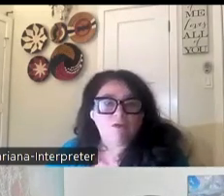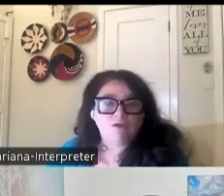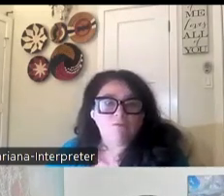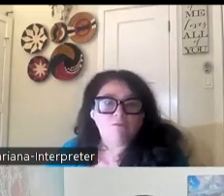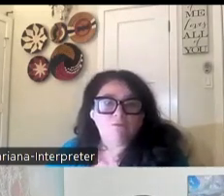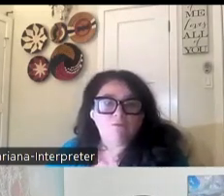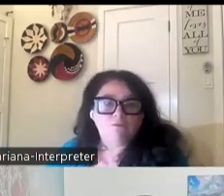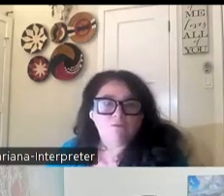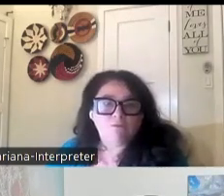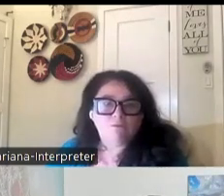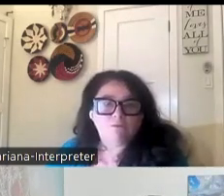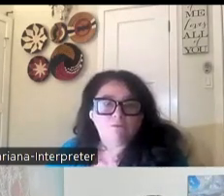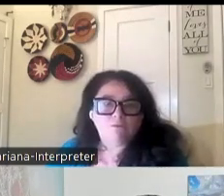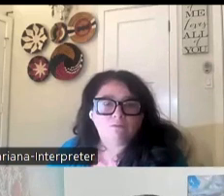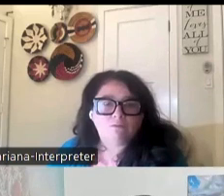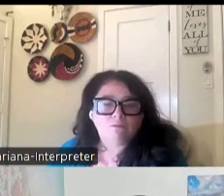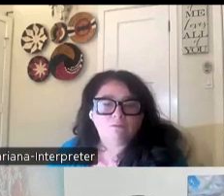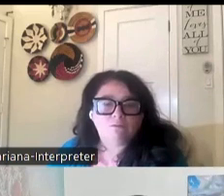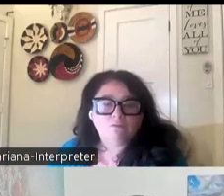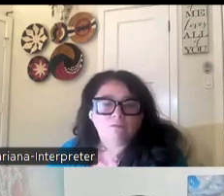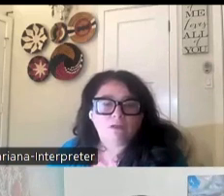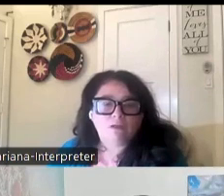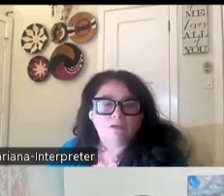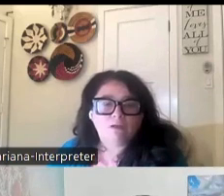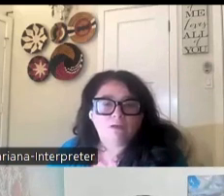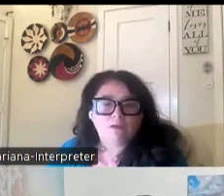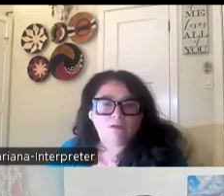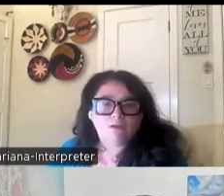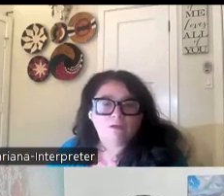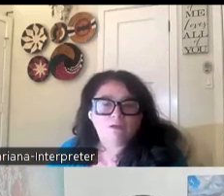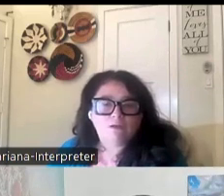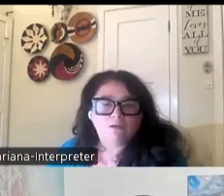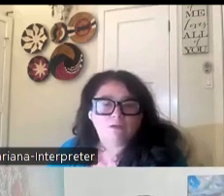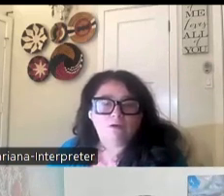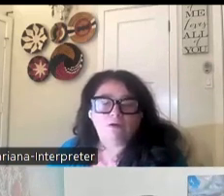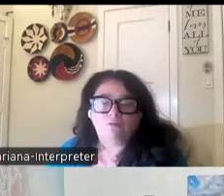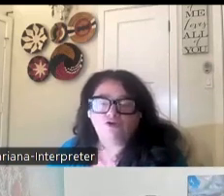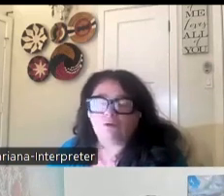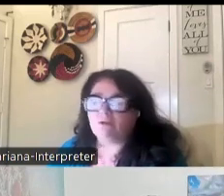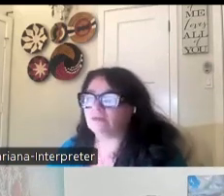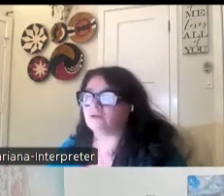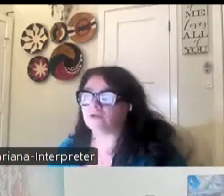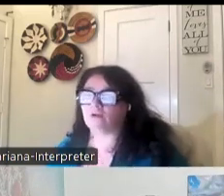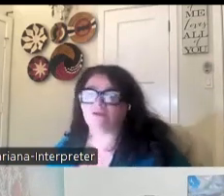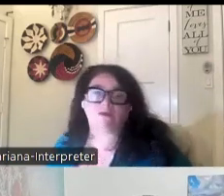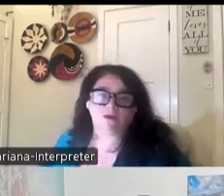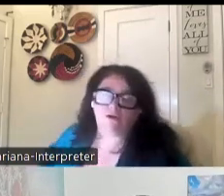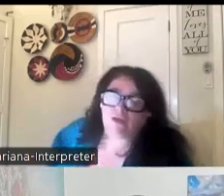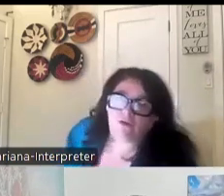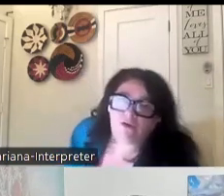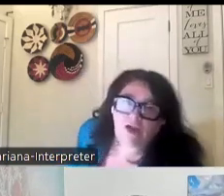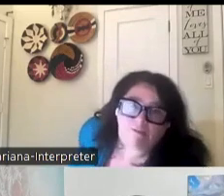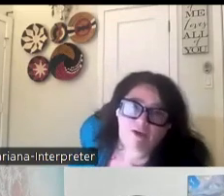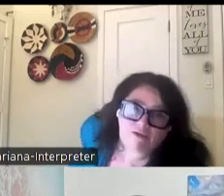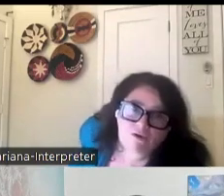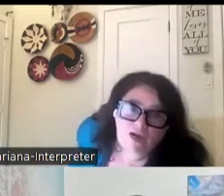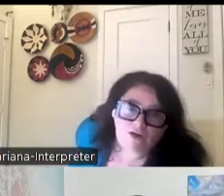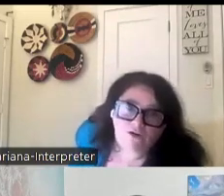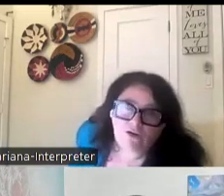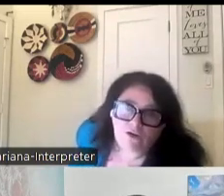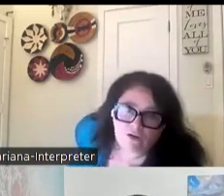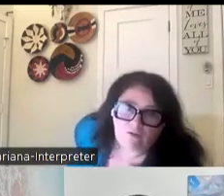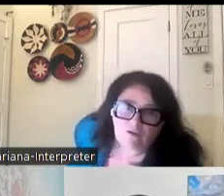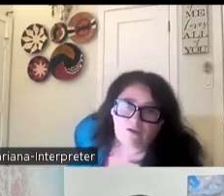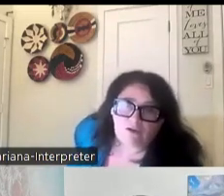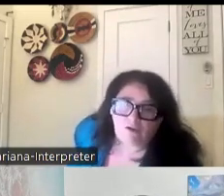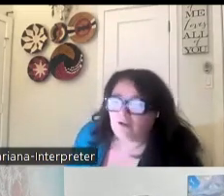although far more structures were burned in Napa and Solano counties and other North Bay fires as well as others around the state.